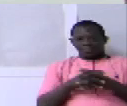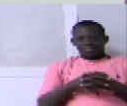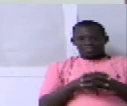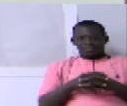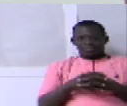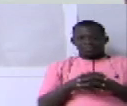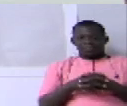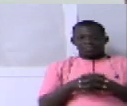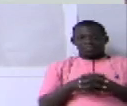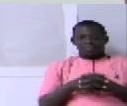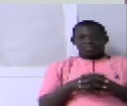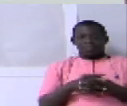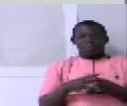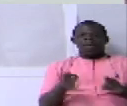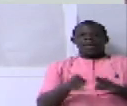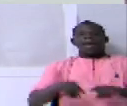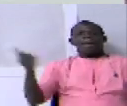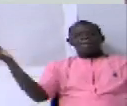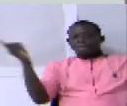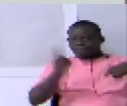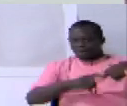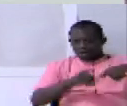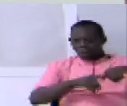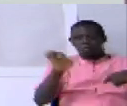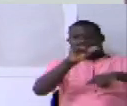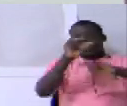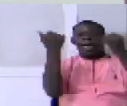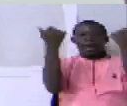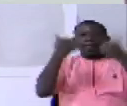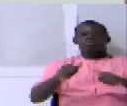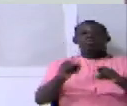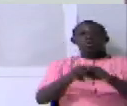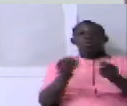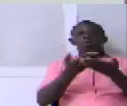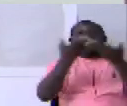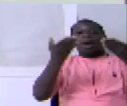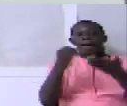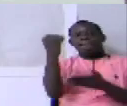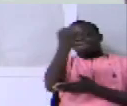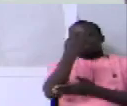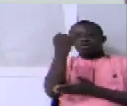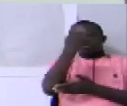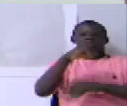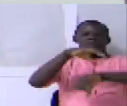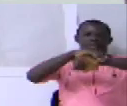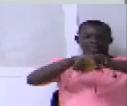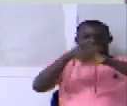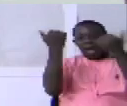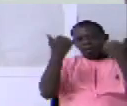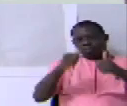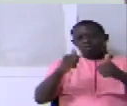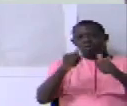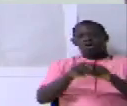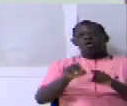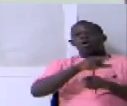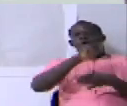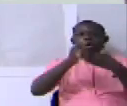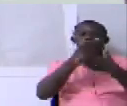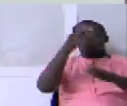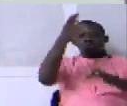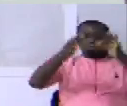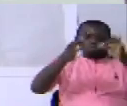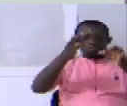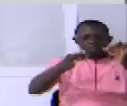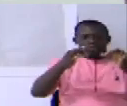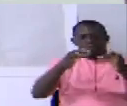kasoko. Beatings that occurred as a result of a charge, a trial,